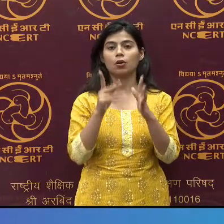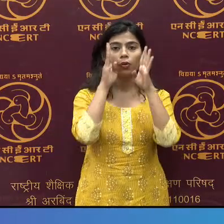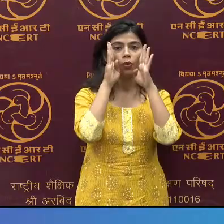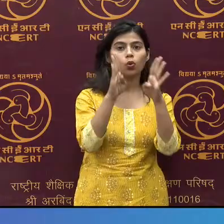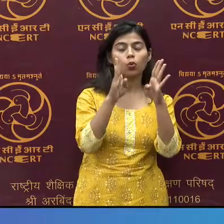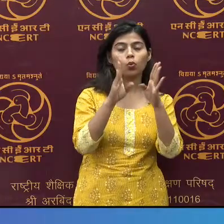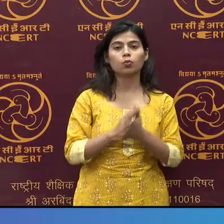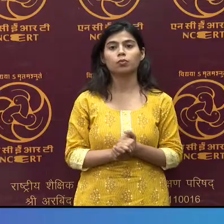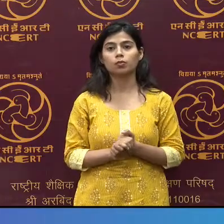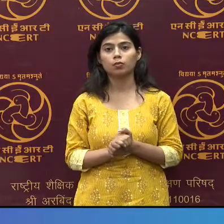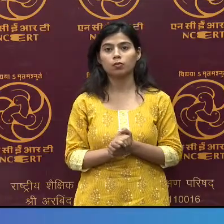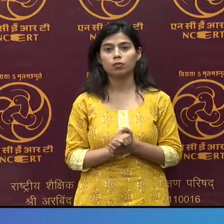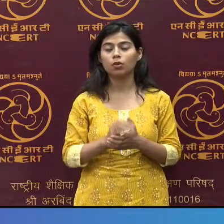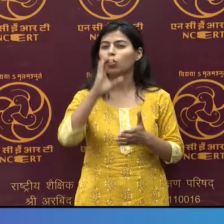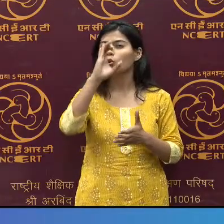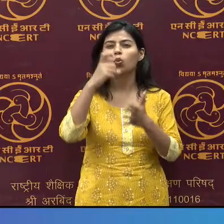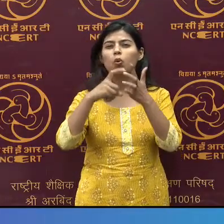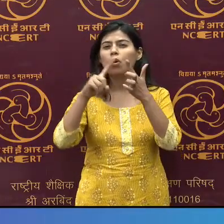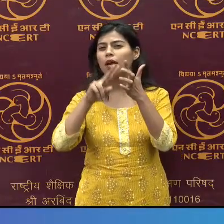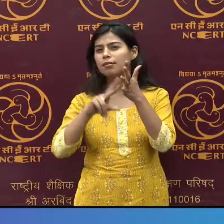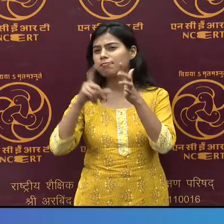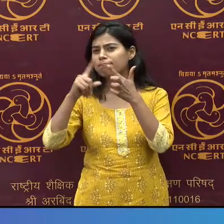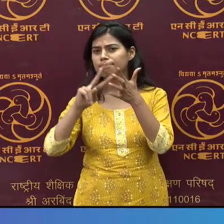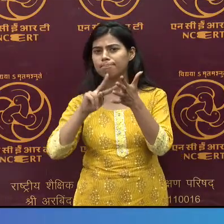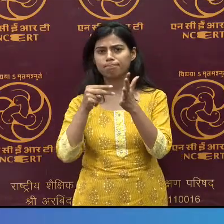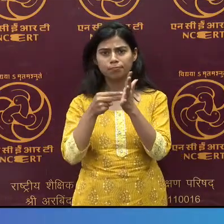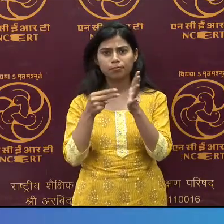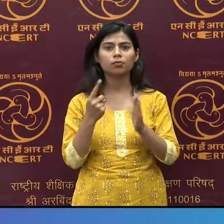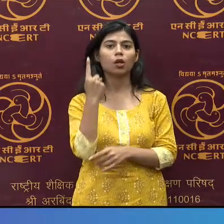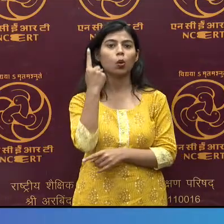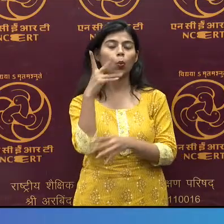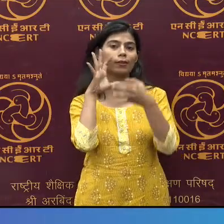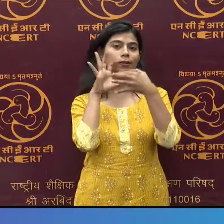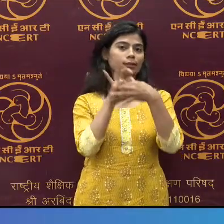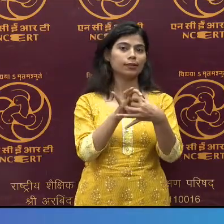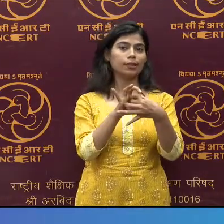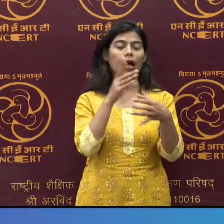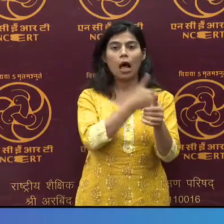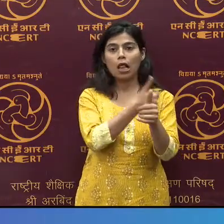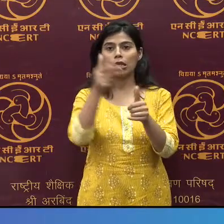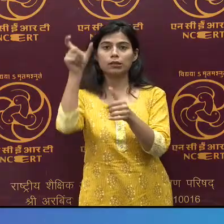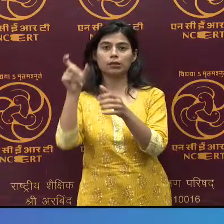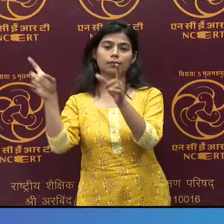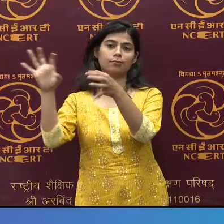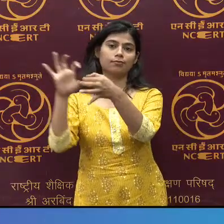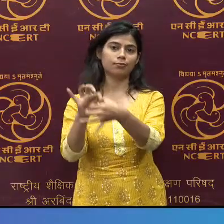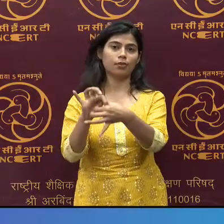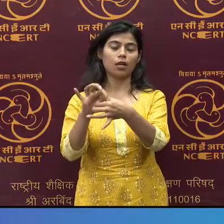coherence. What is coherence is like one thing is related to another. The ideas must fit together.